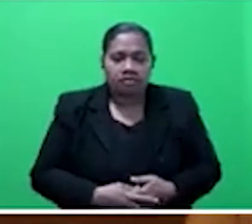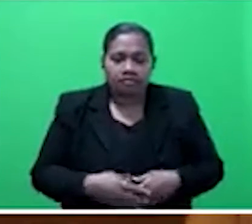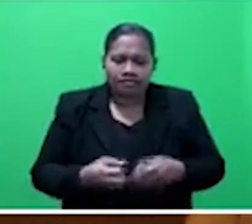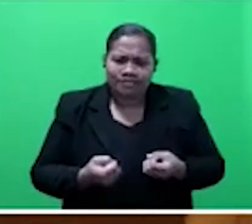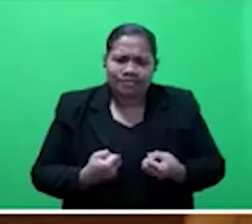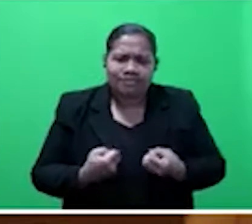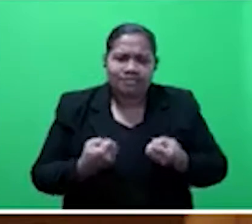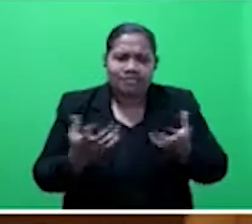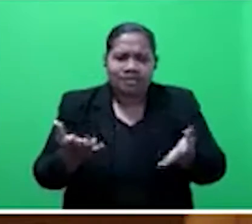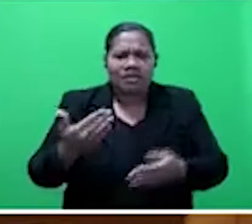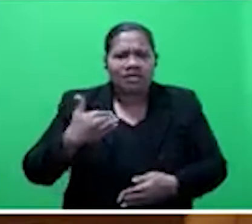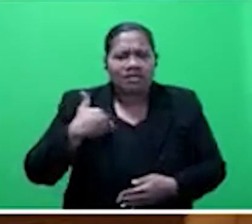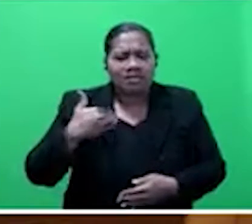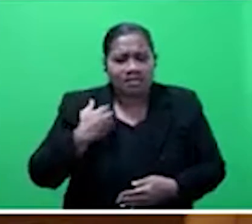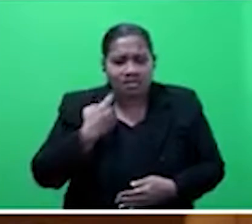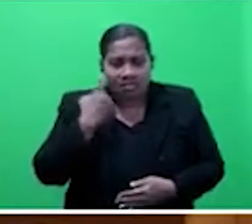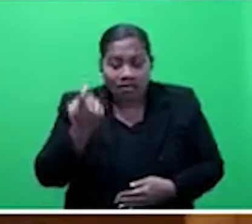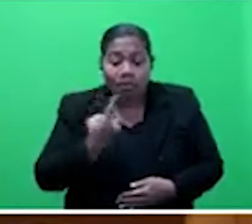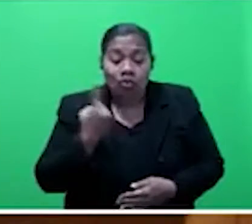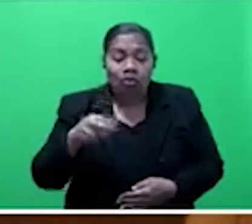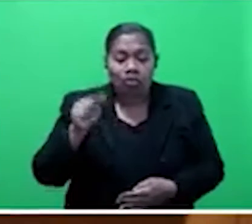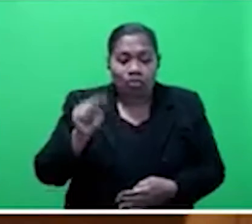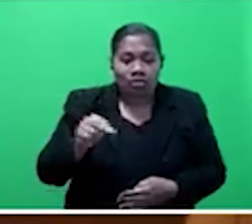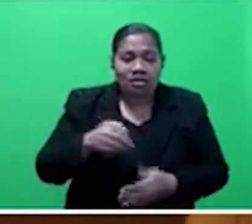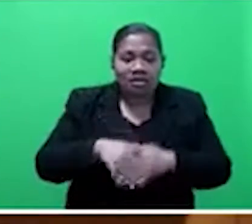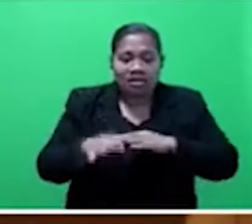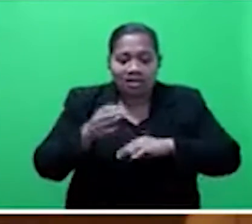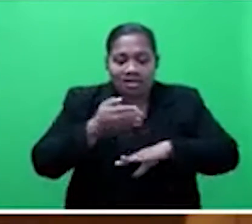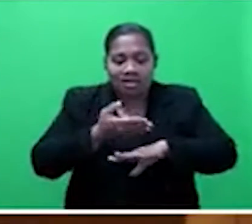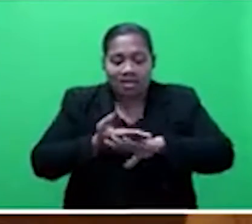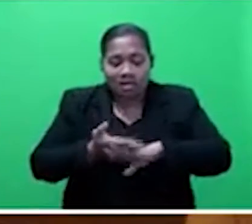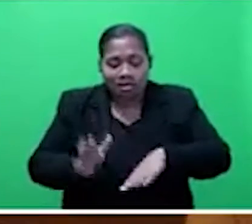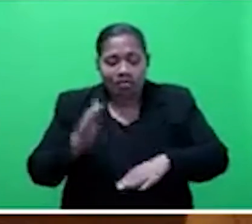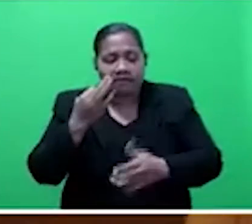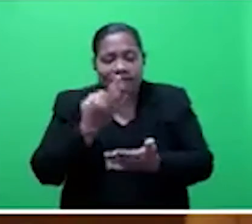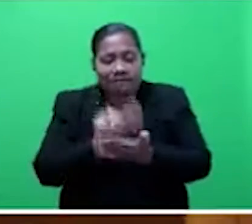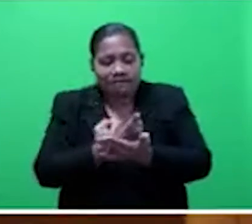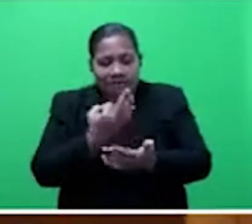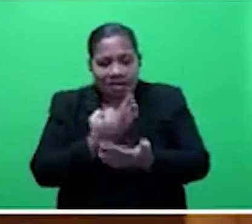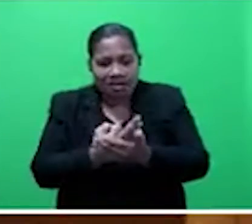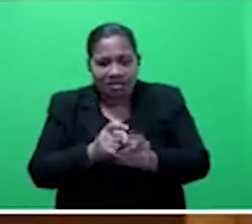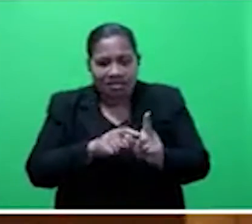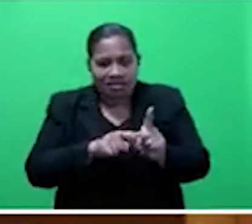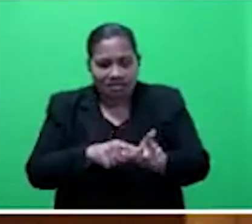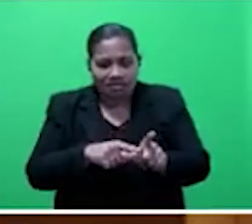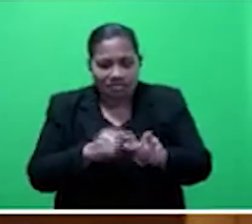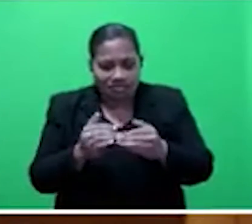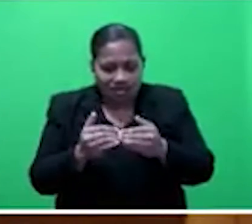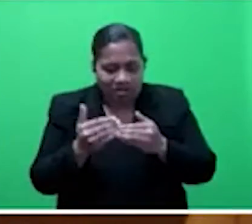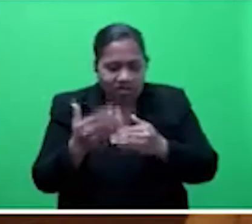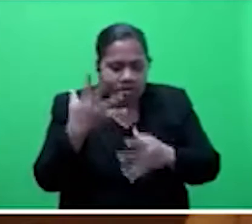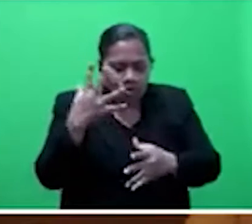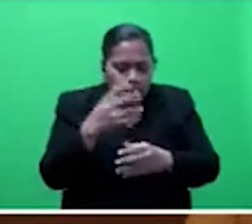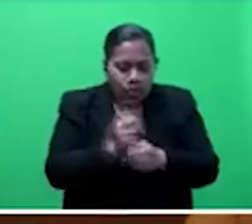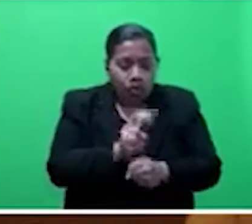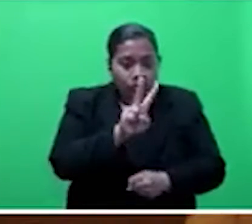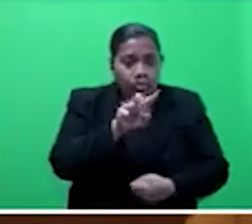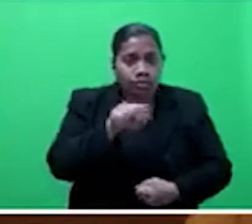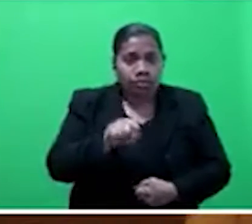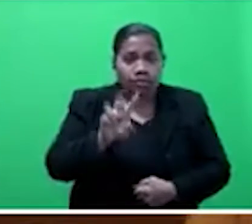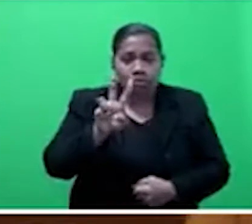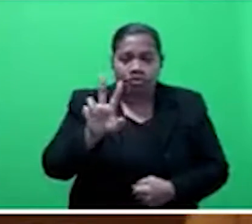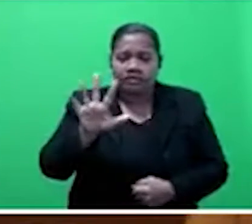health care for those who need them in the new financial year. A total of $2.25 million has